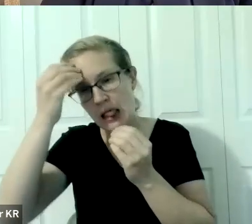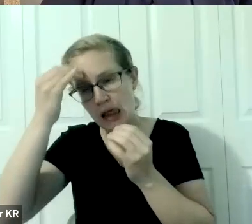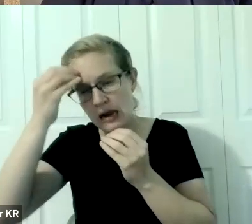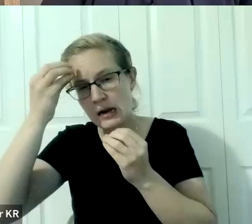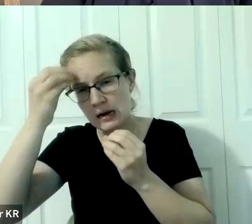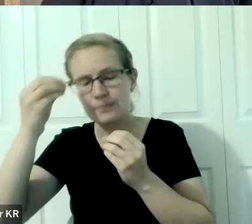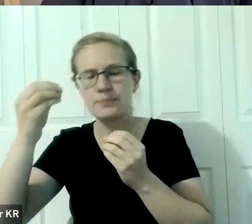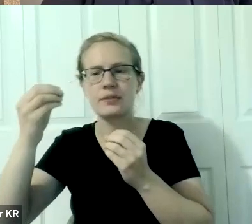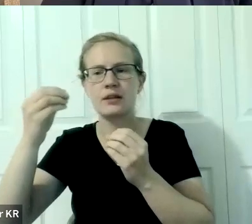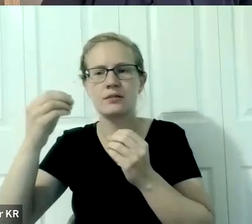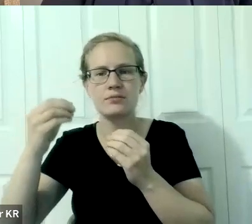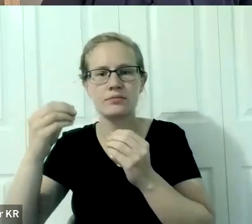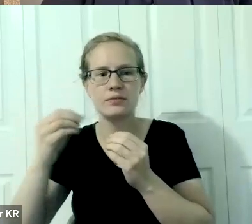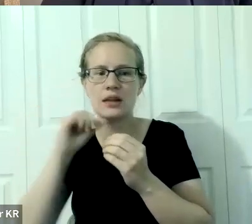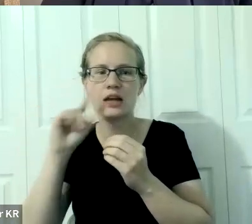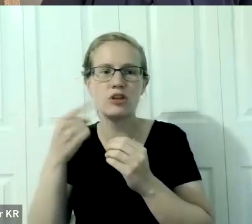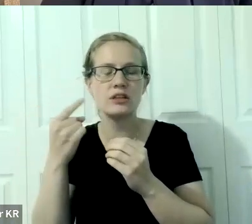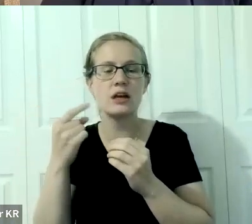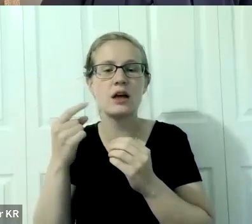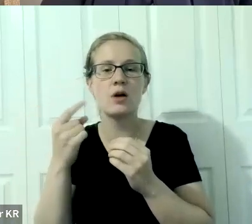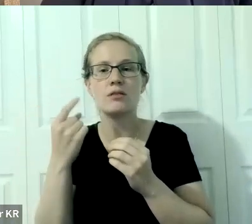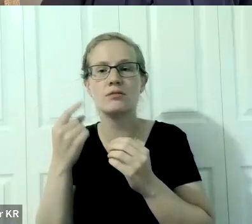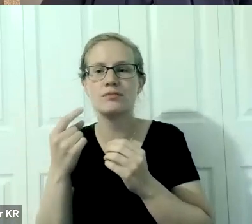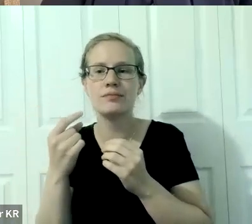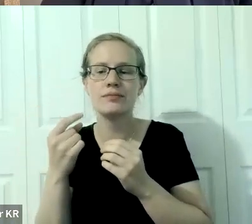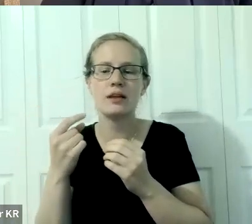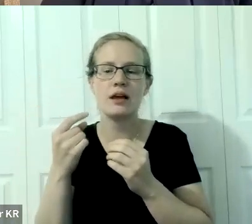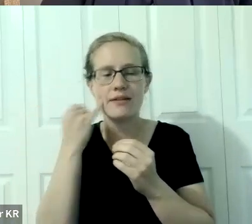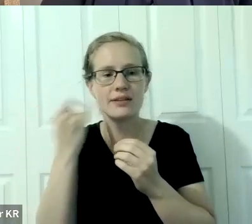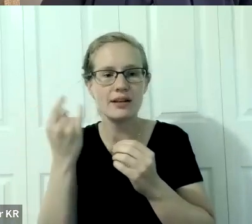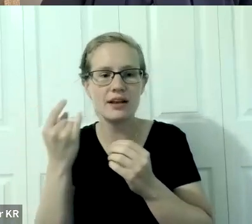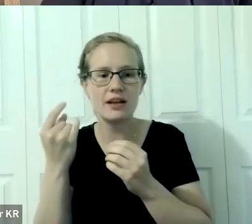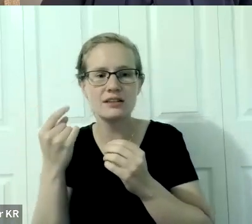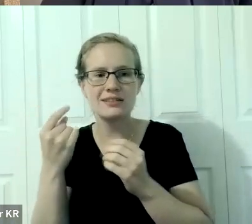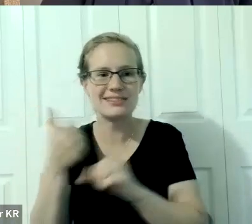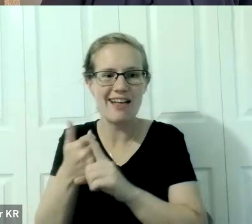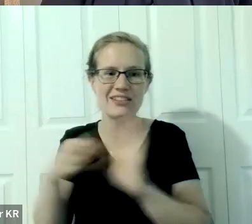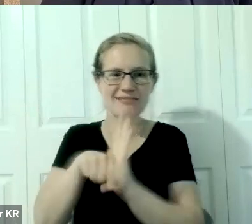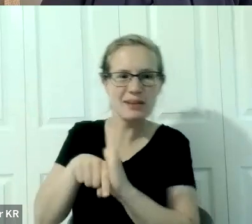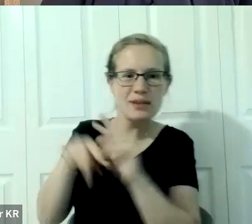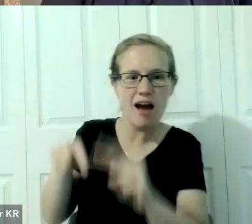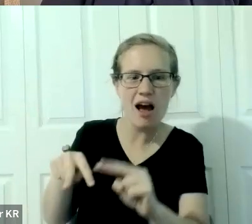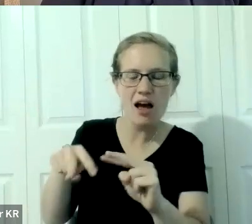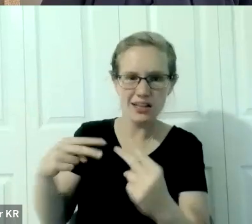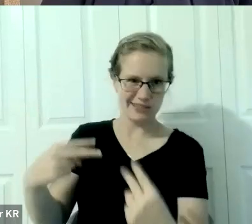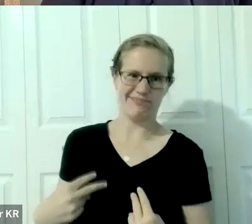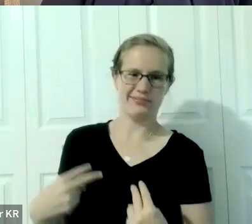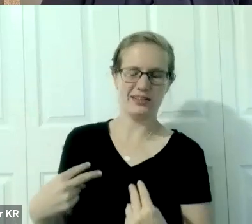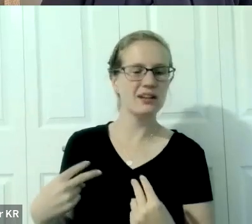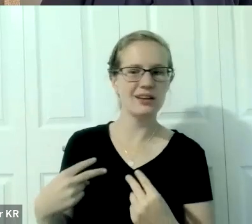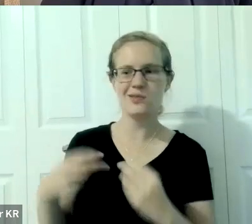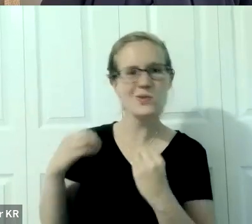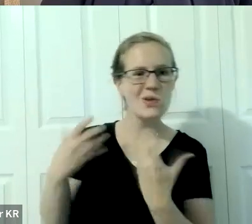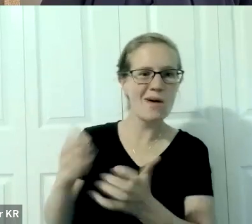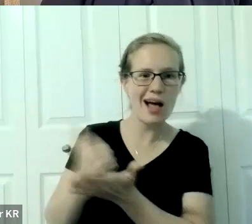get some more than a passing thought about suicide, don't self-stigmatize and not get help. A lot of people don't want to admit